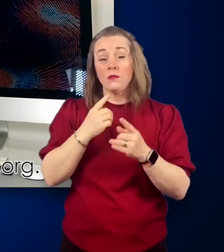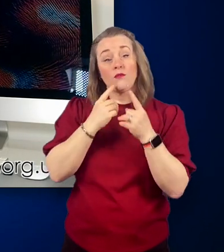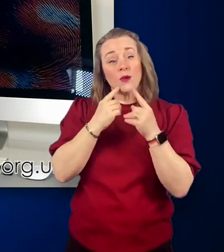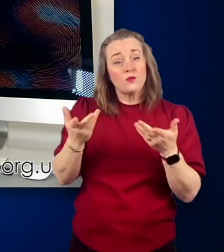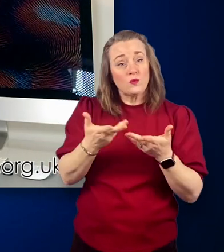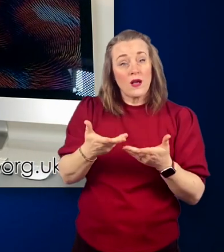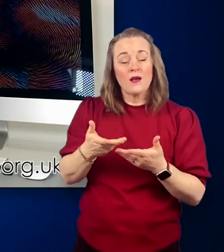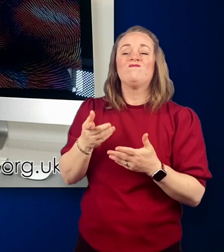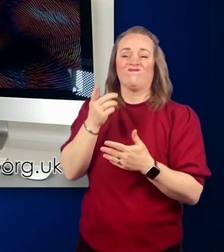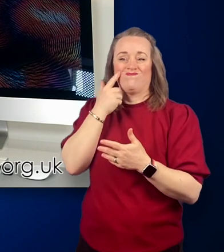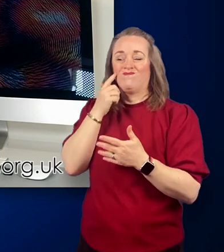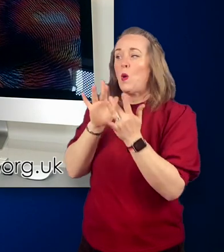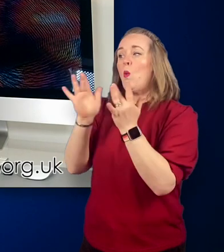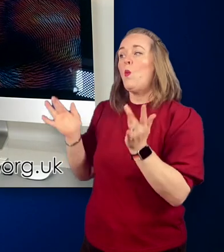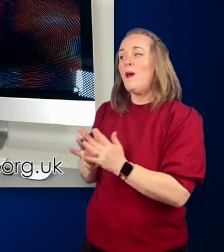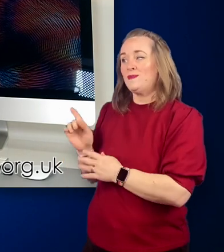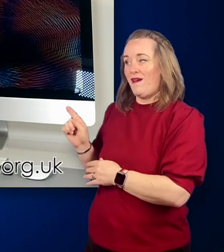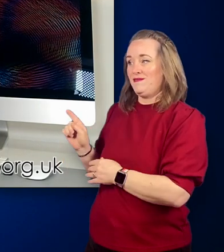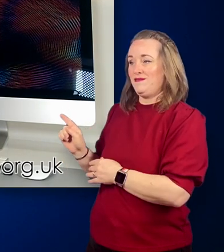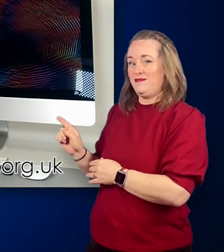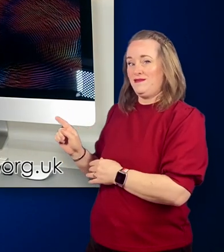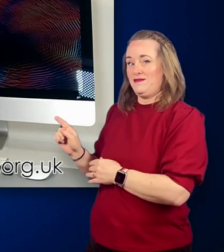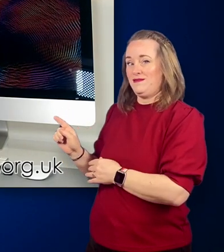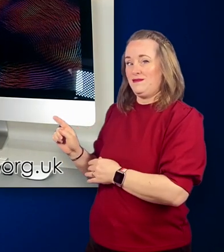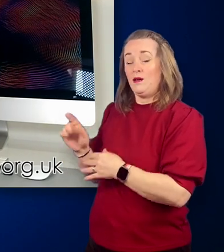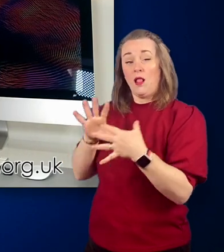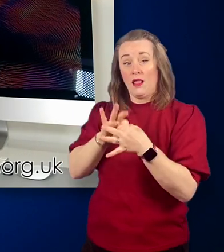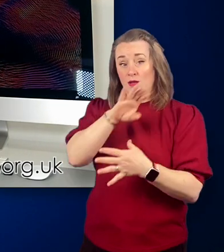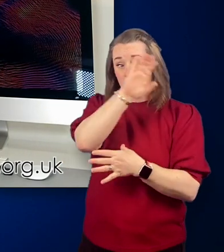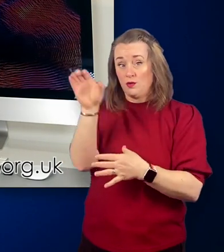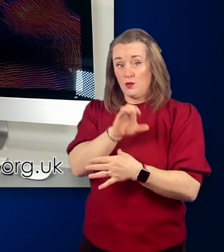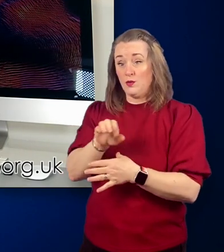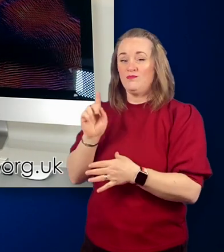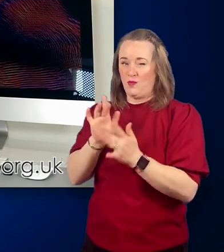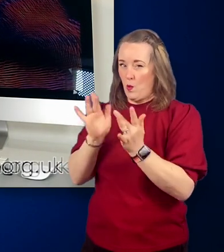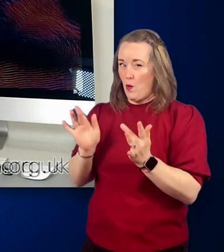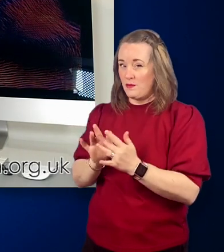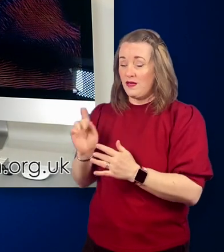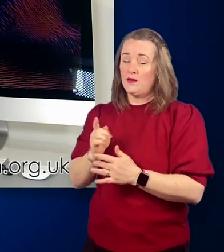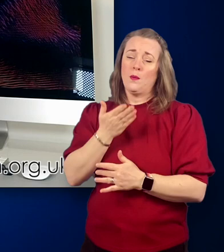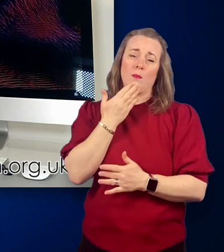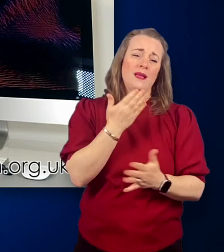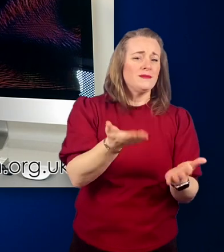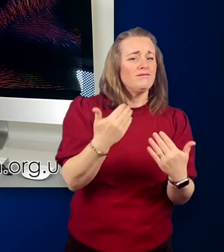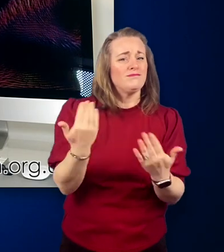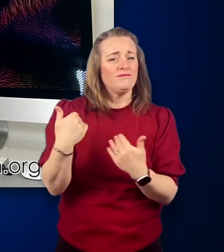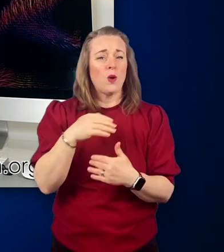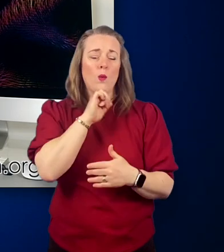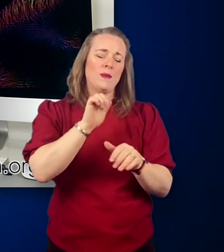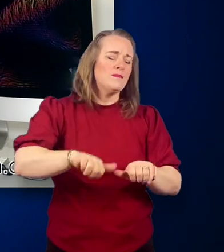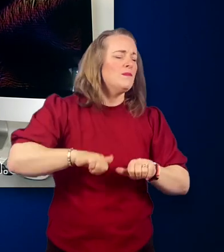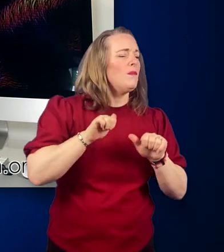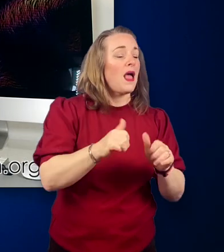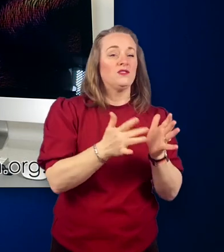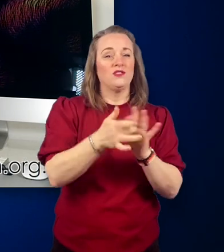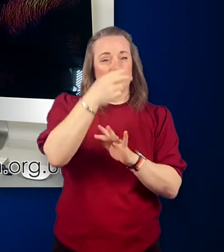The link to the Zoom will be on the website. So please join us and you'll be blessed in Jesus' name. And on the Easter Sunday, we'll have